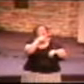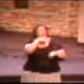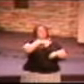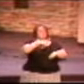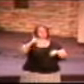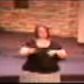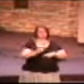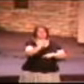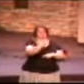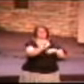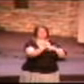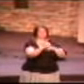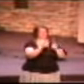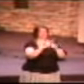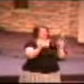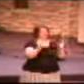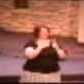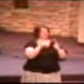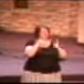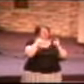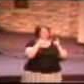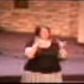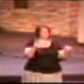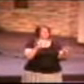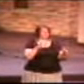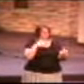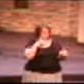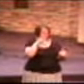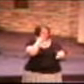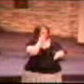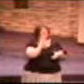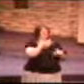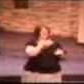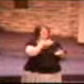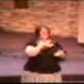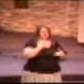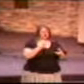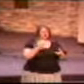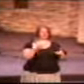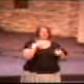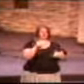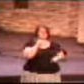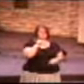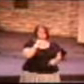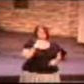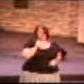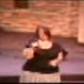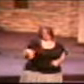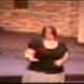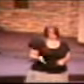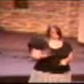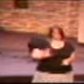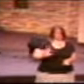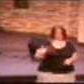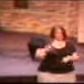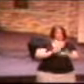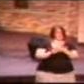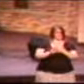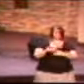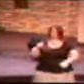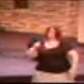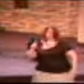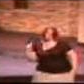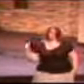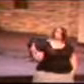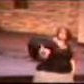in. A very sinful, promiscuous woman. She is not welcome. She's unclean. But she barges